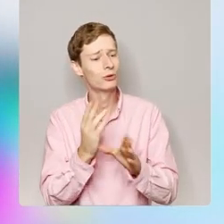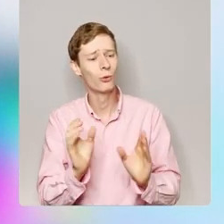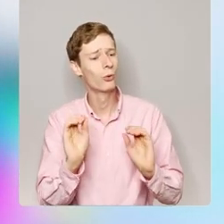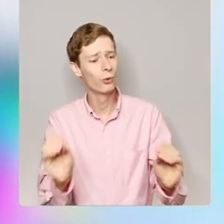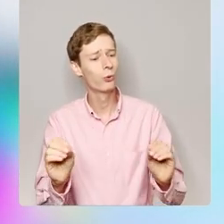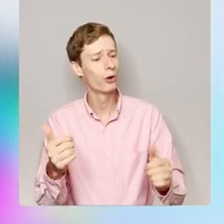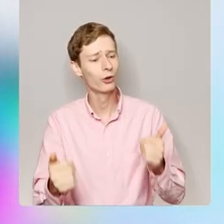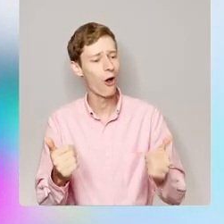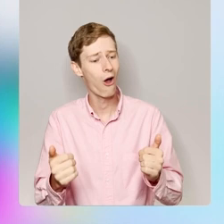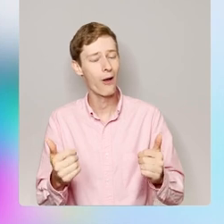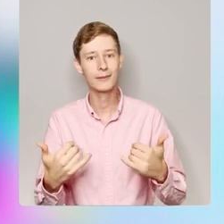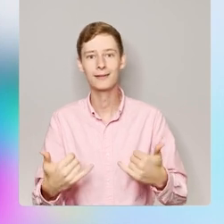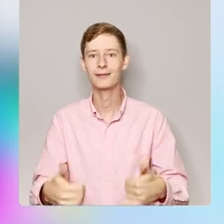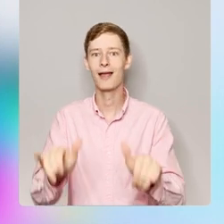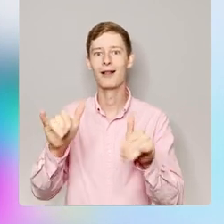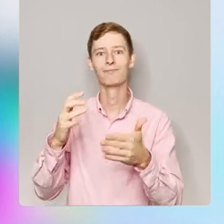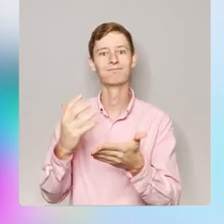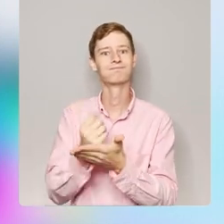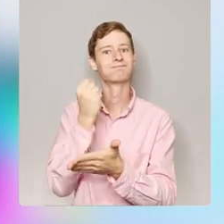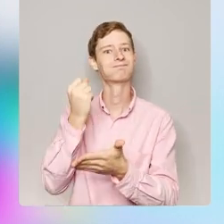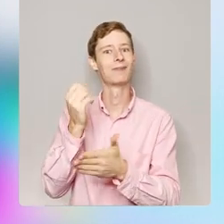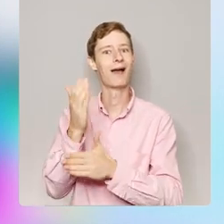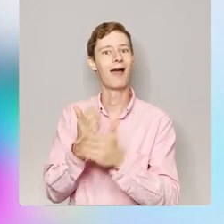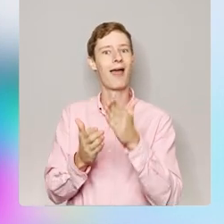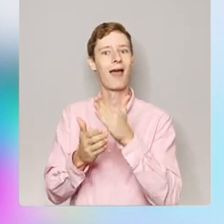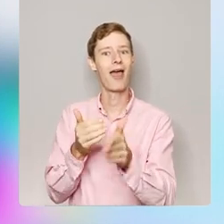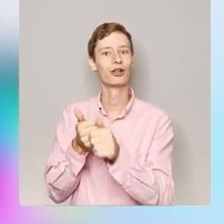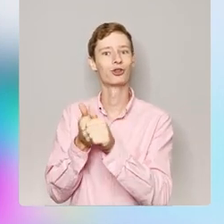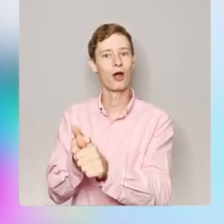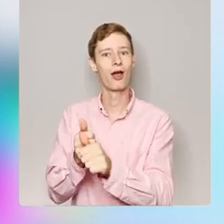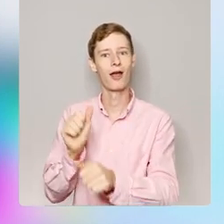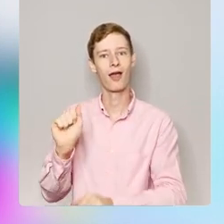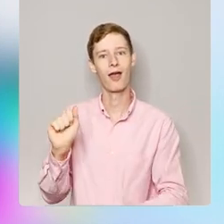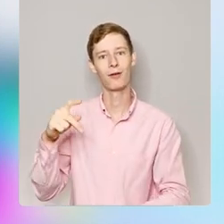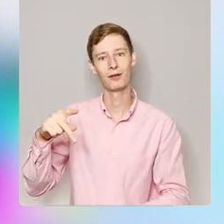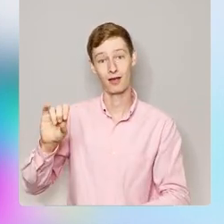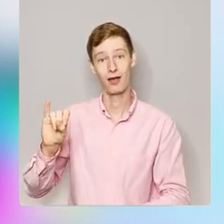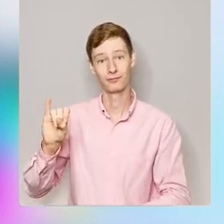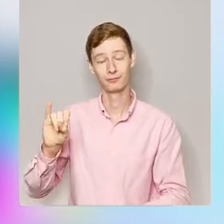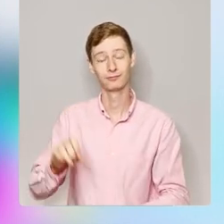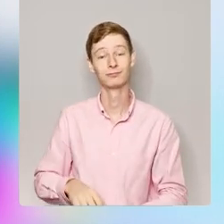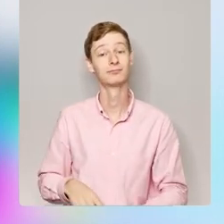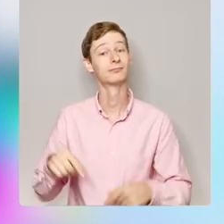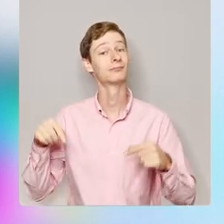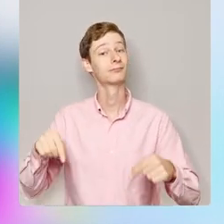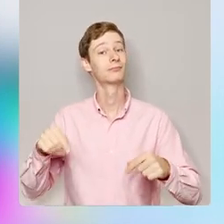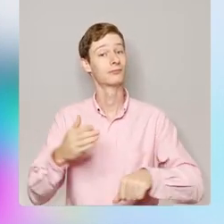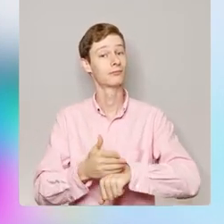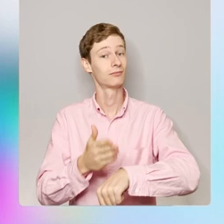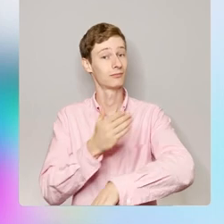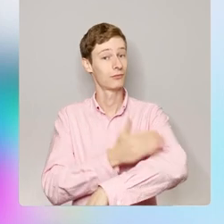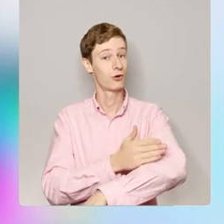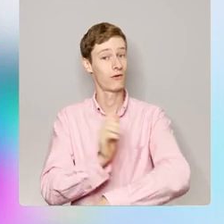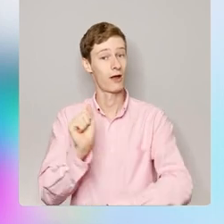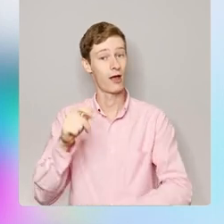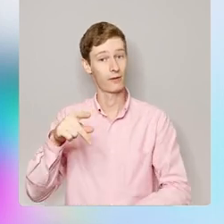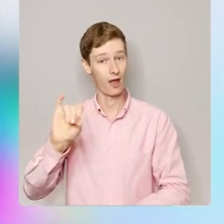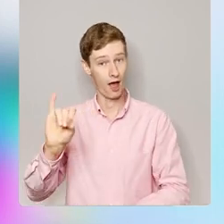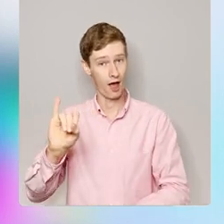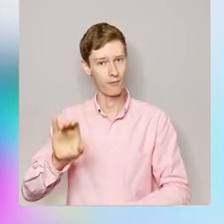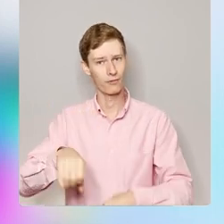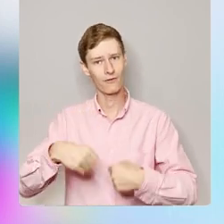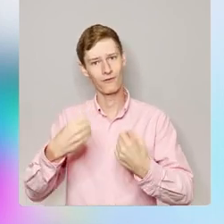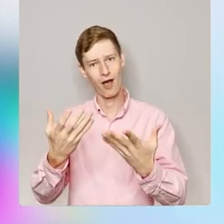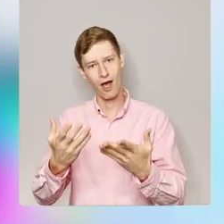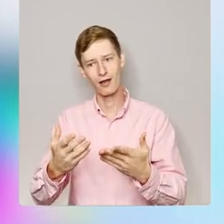in their hands, you can take advantage of the hand tracking API. This improved API brings